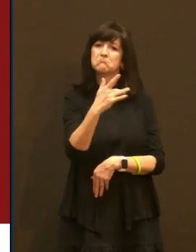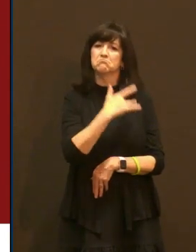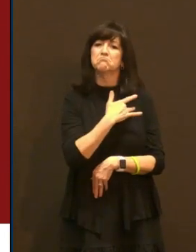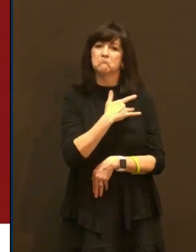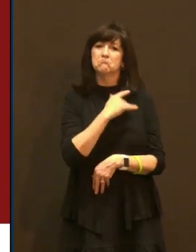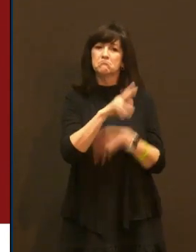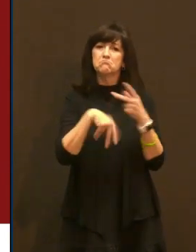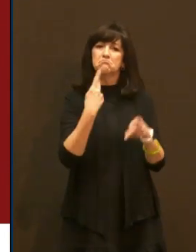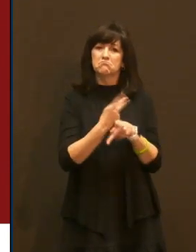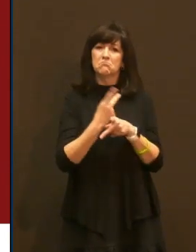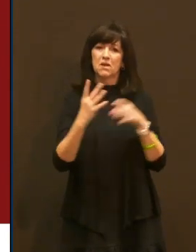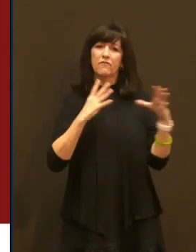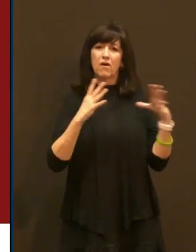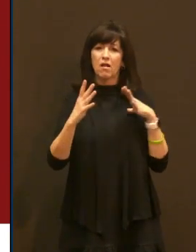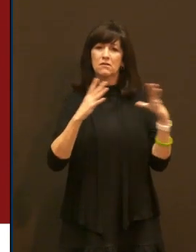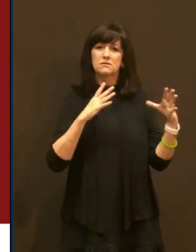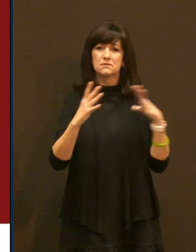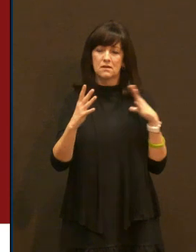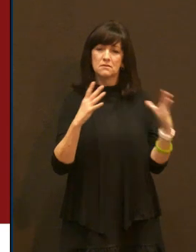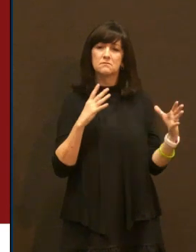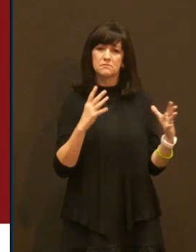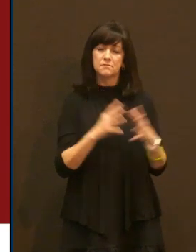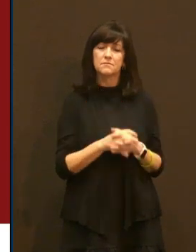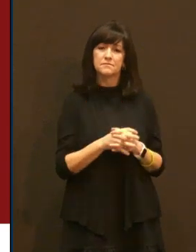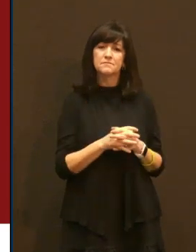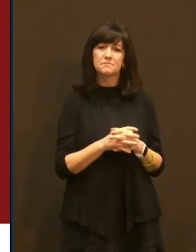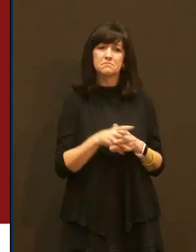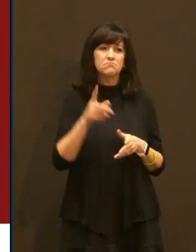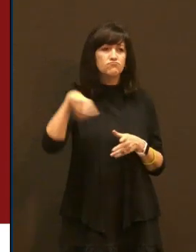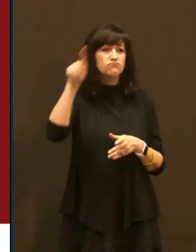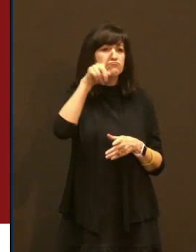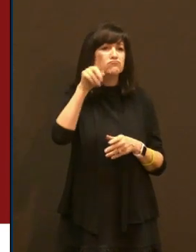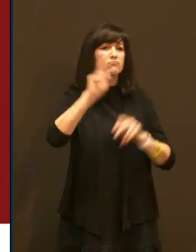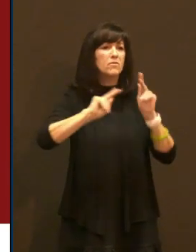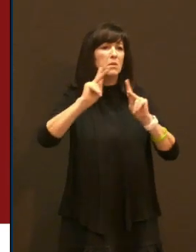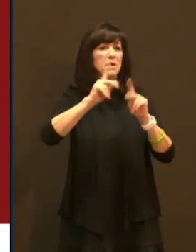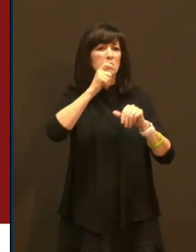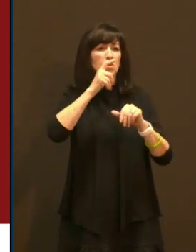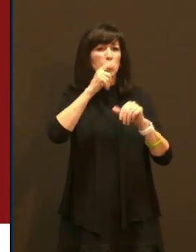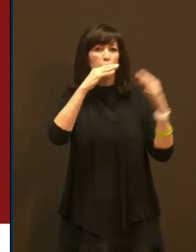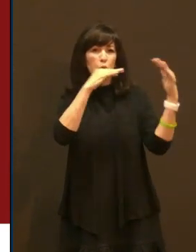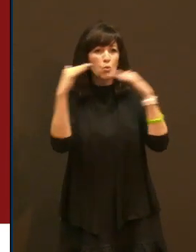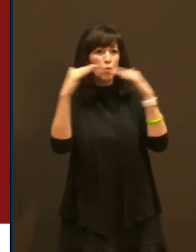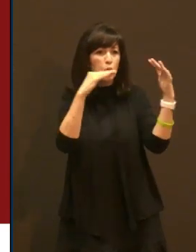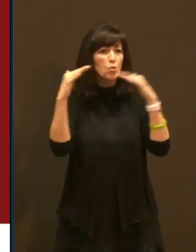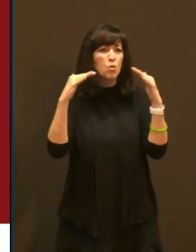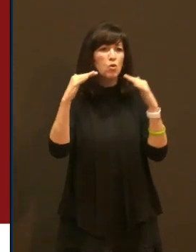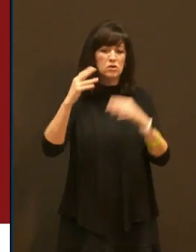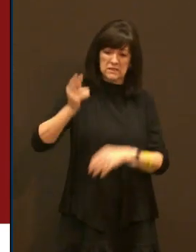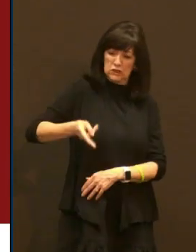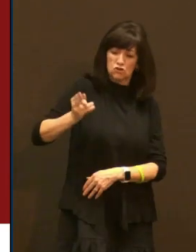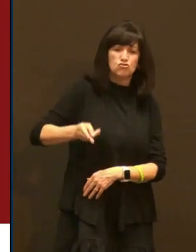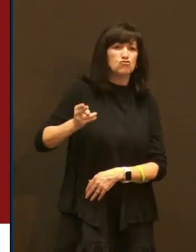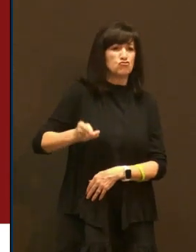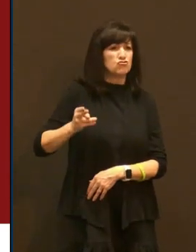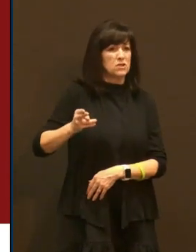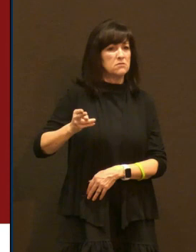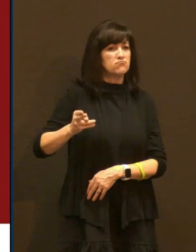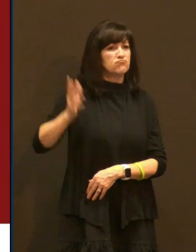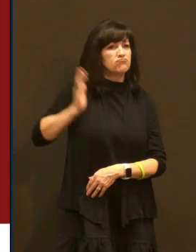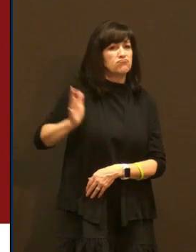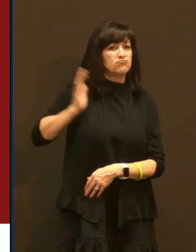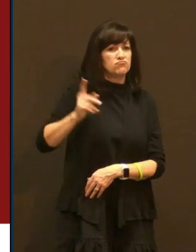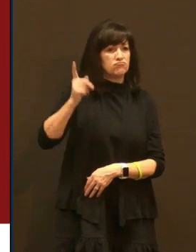who made the ultimate sacrifice in wars and conflicts in past history, but also a somber day as